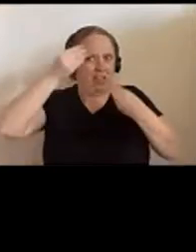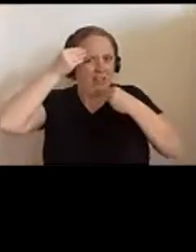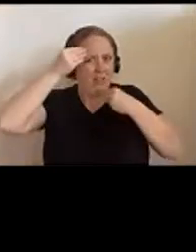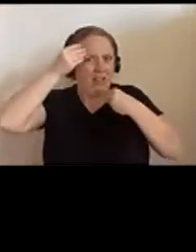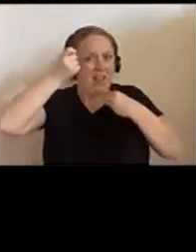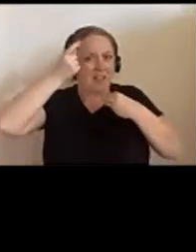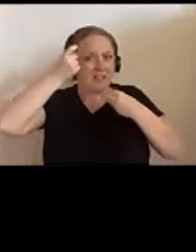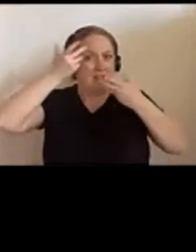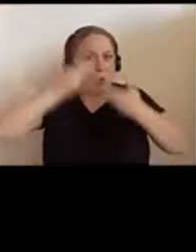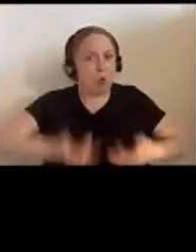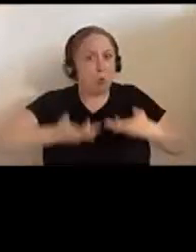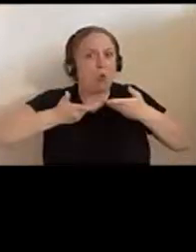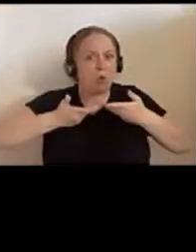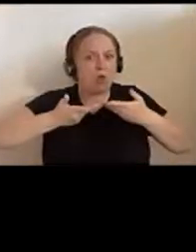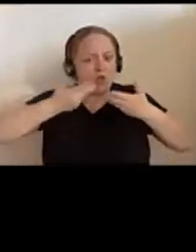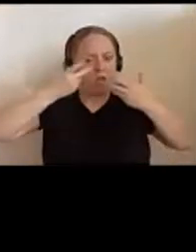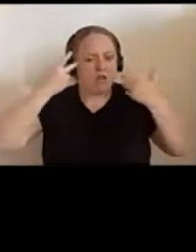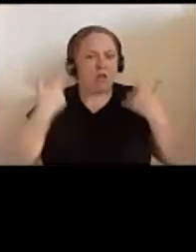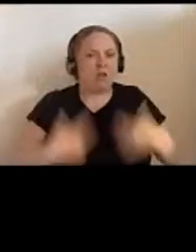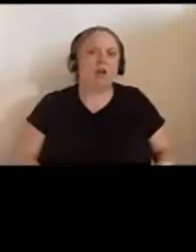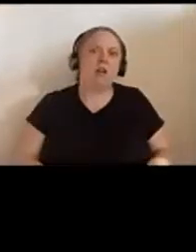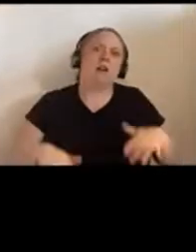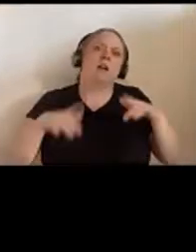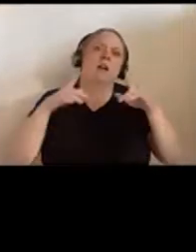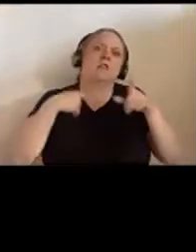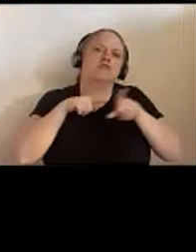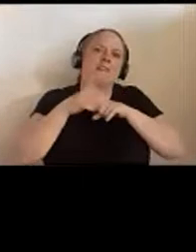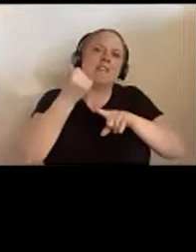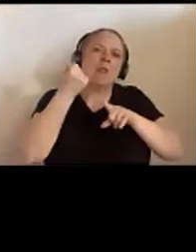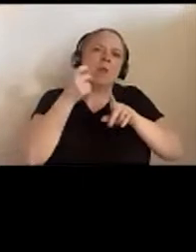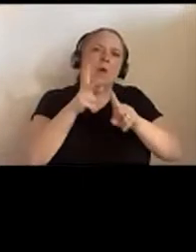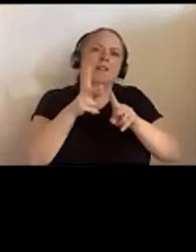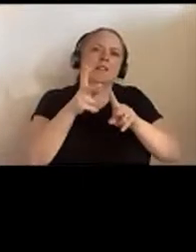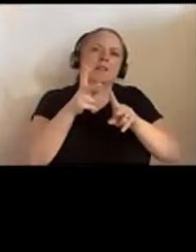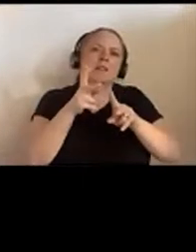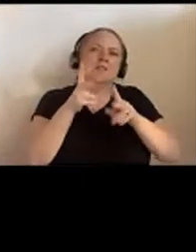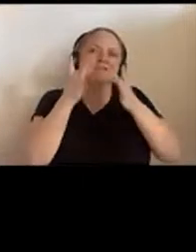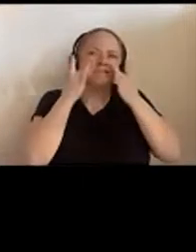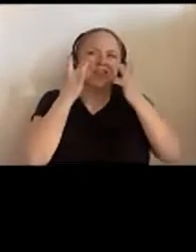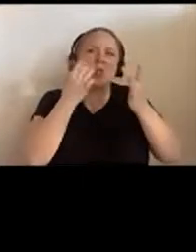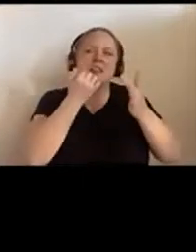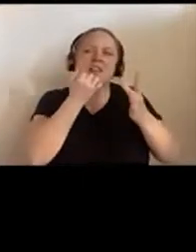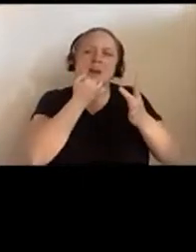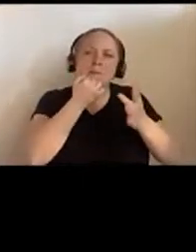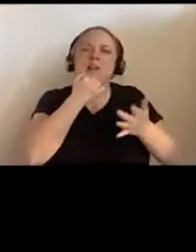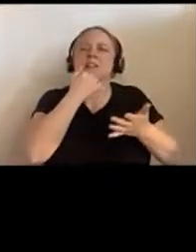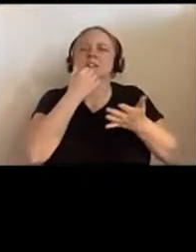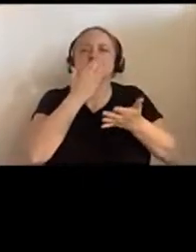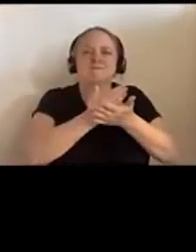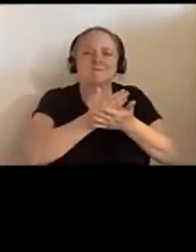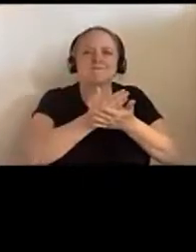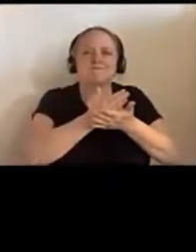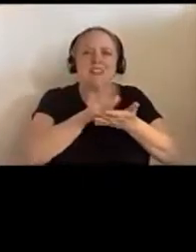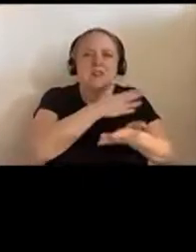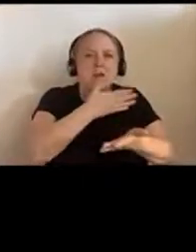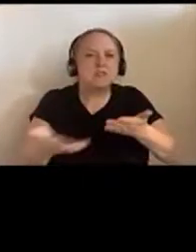it. And I was trying to find a way to make those numbers a bit more concrete, relevant, interpretable to